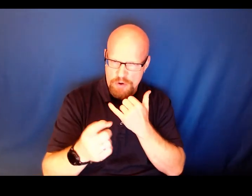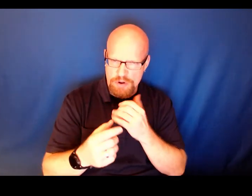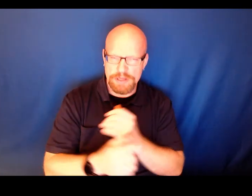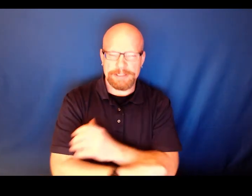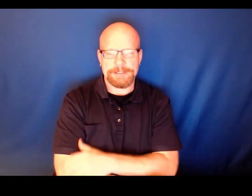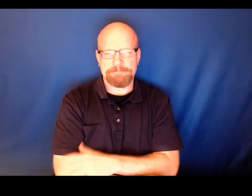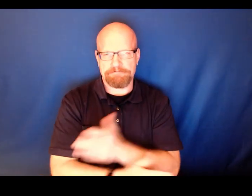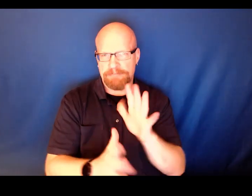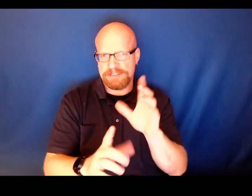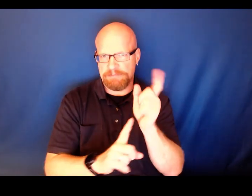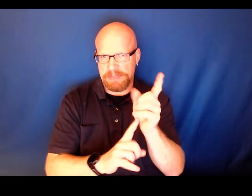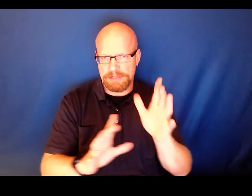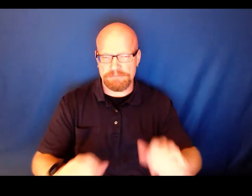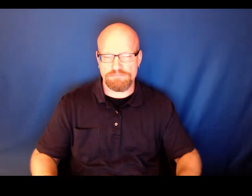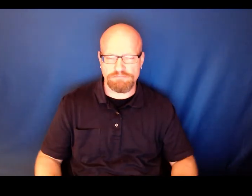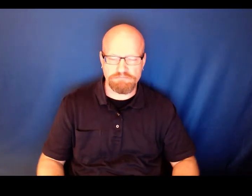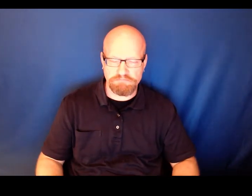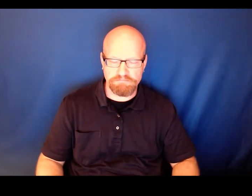what's wrong.